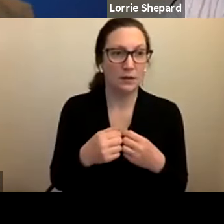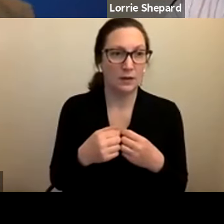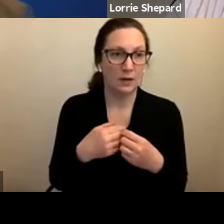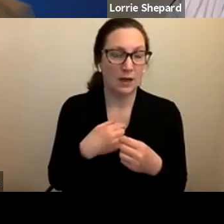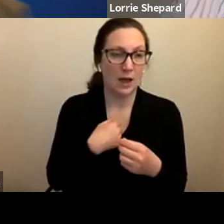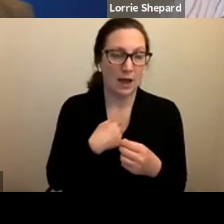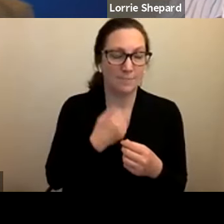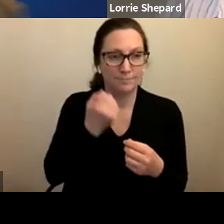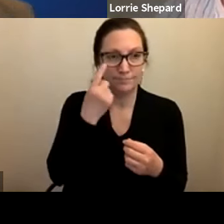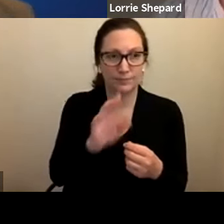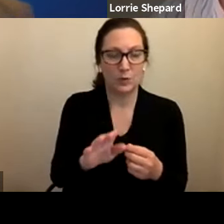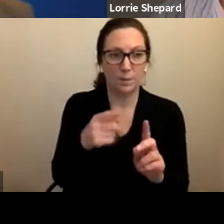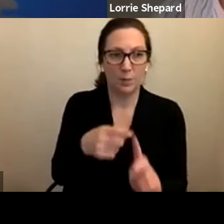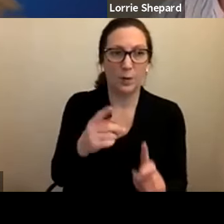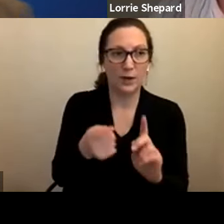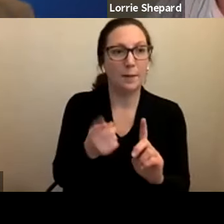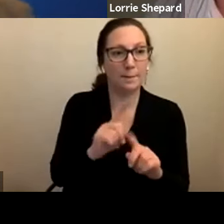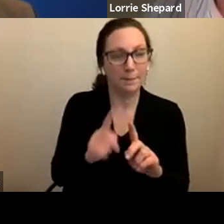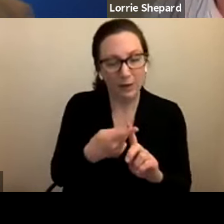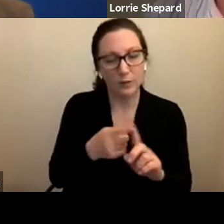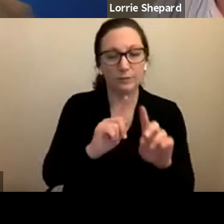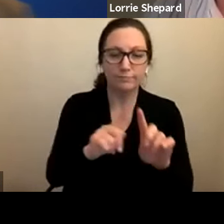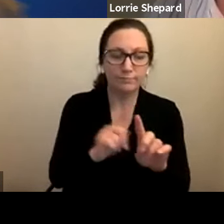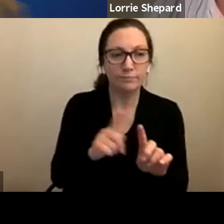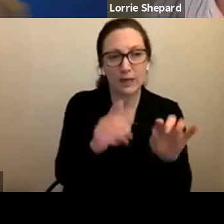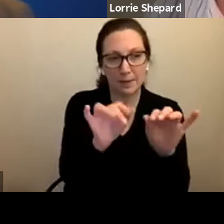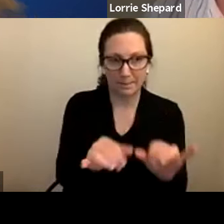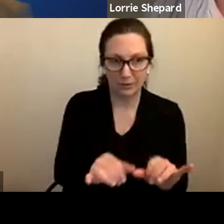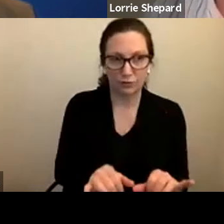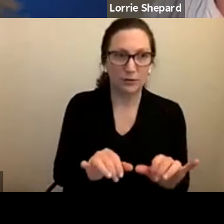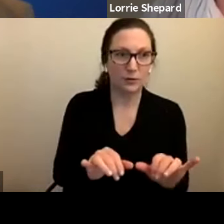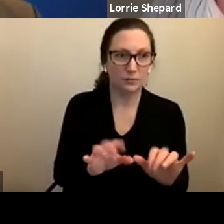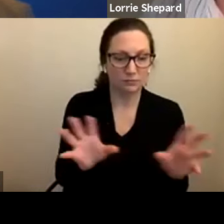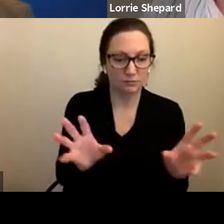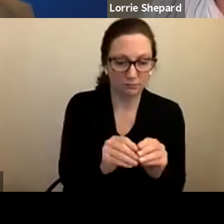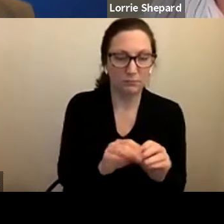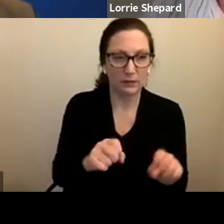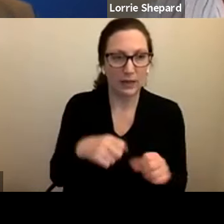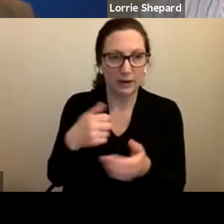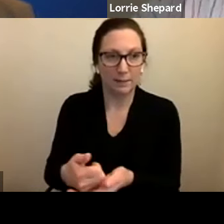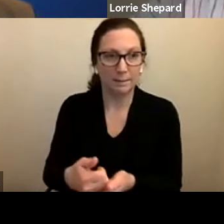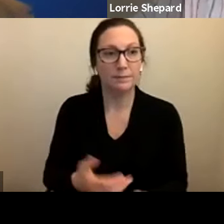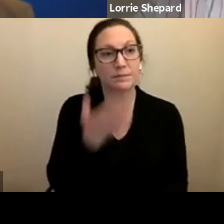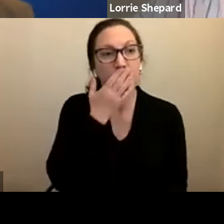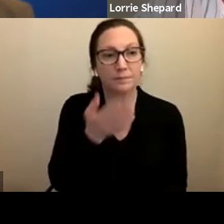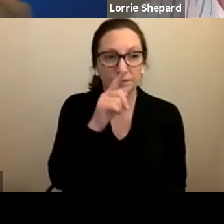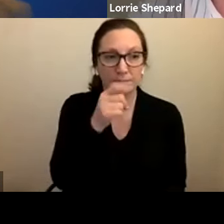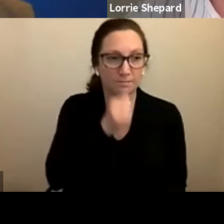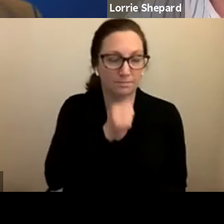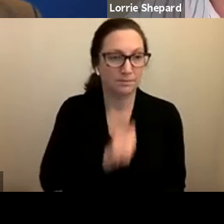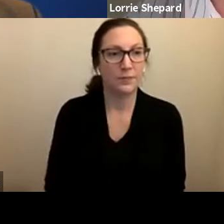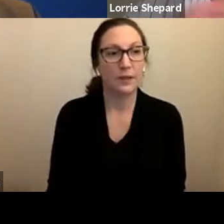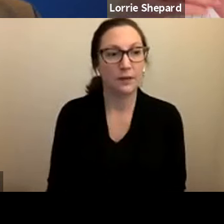about multiple measures and the helpfulness of them in combination. So thank you for your patience. Oh, okay,